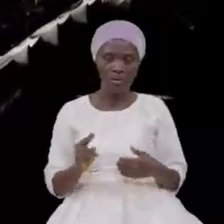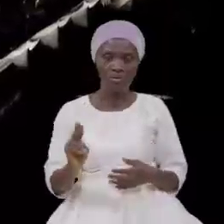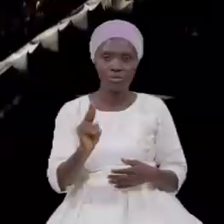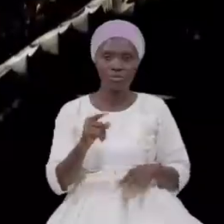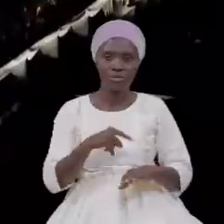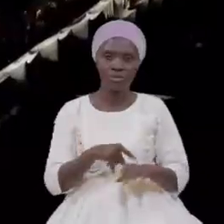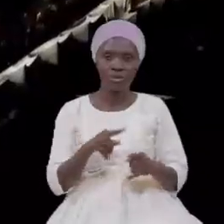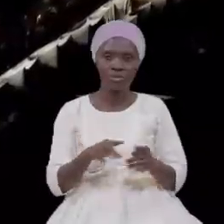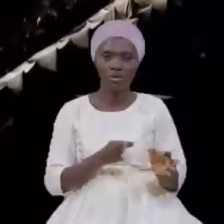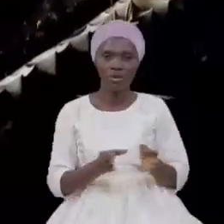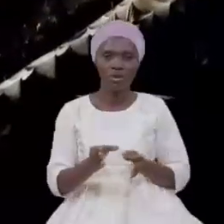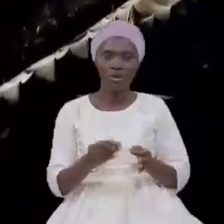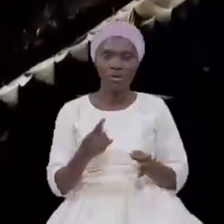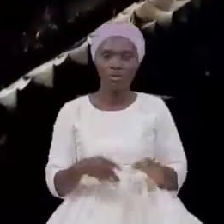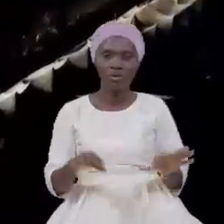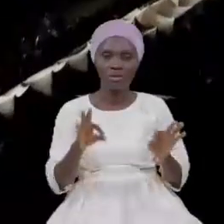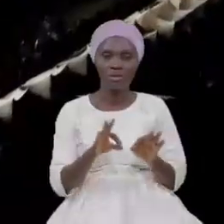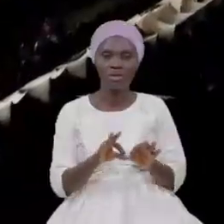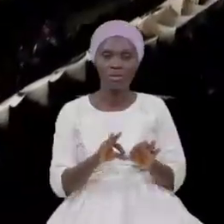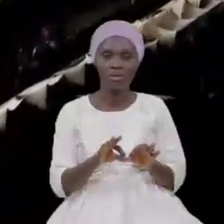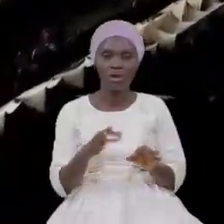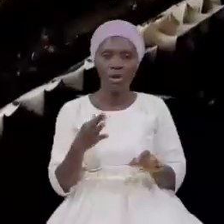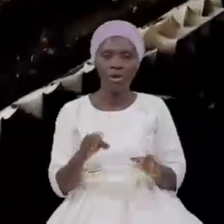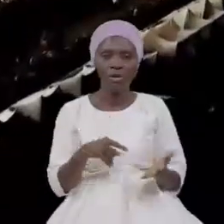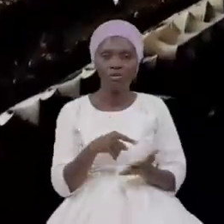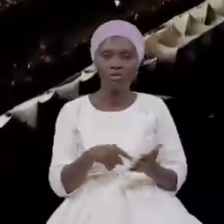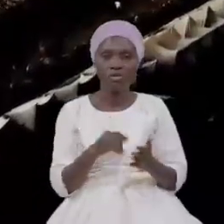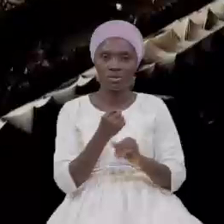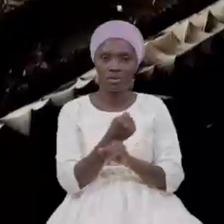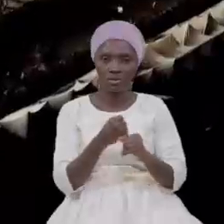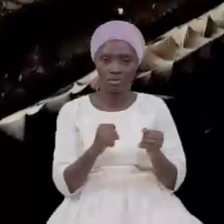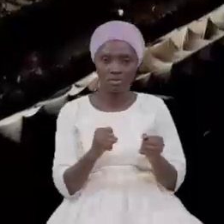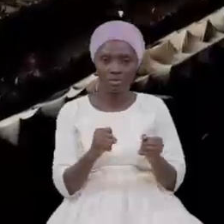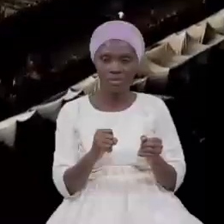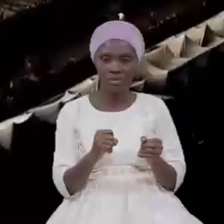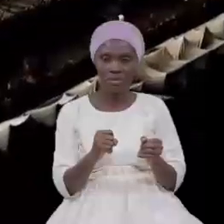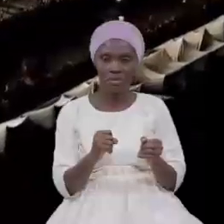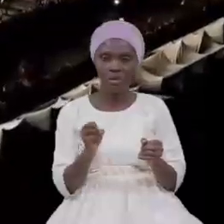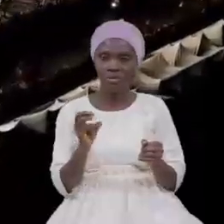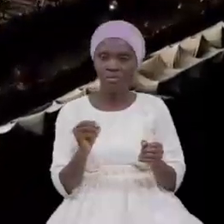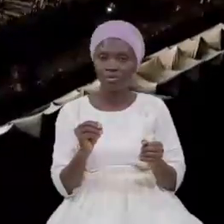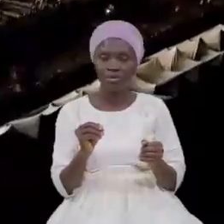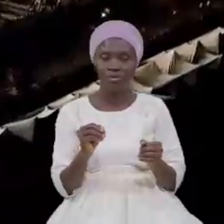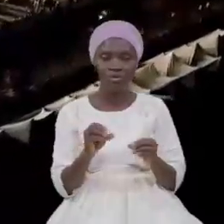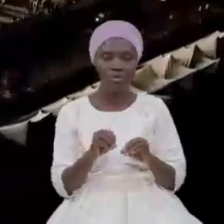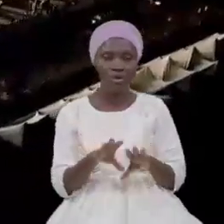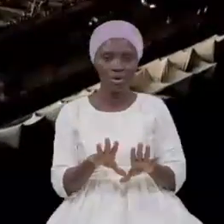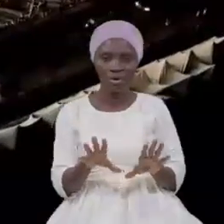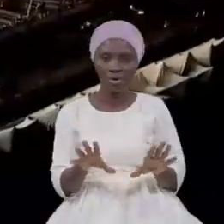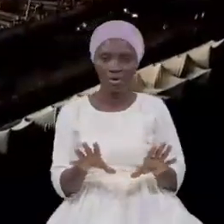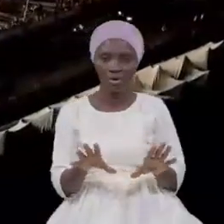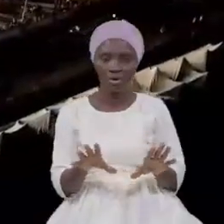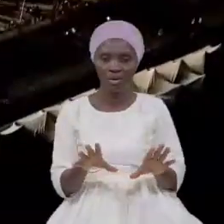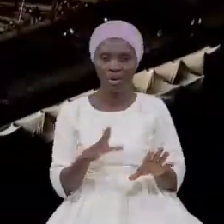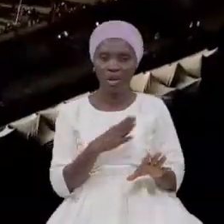the importance of this salvation. So clear and so